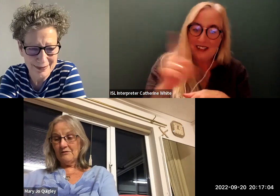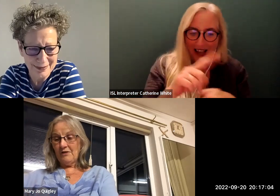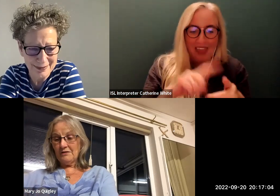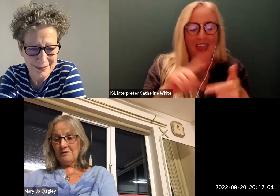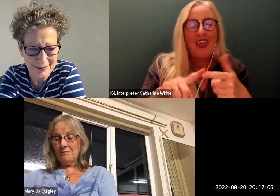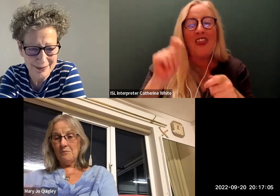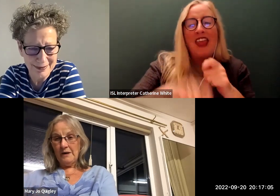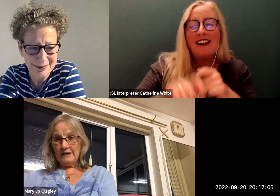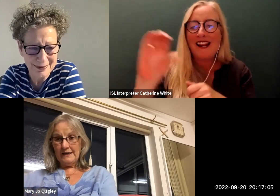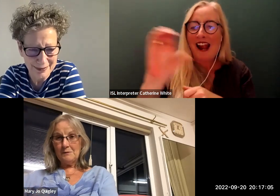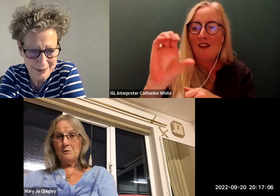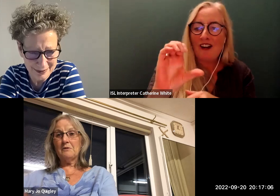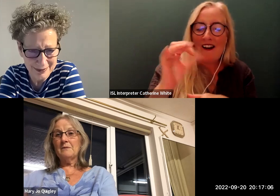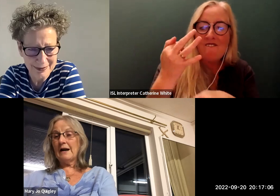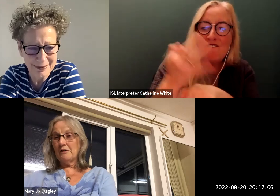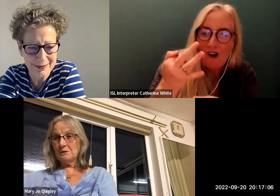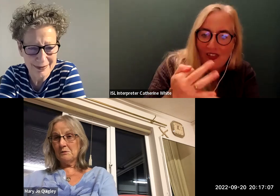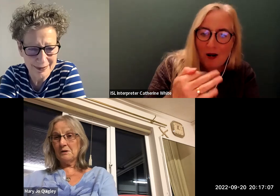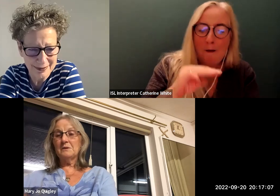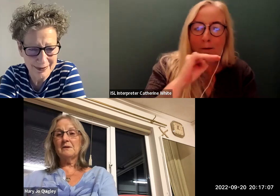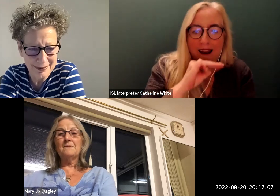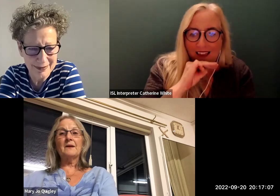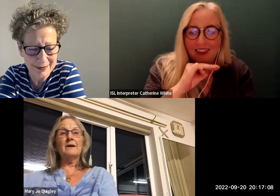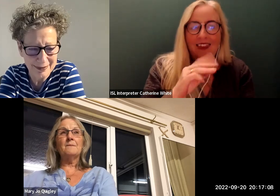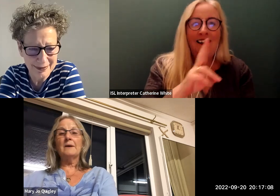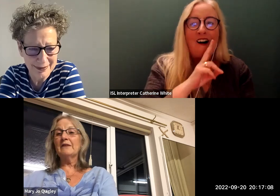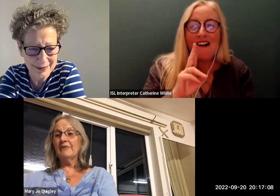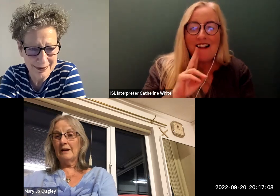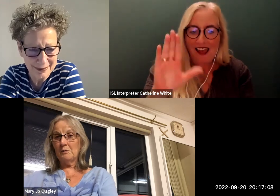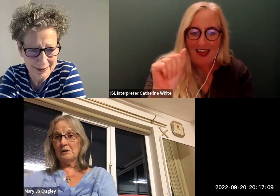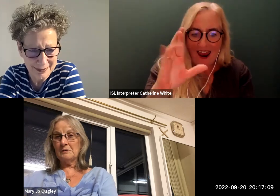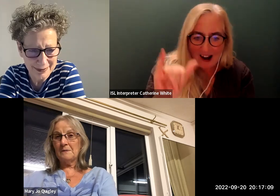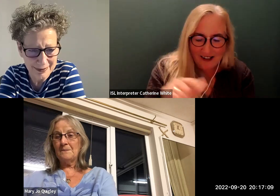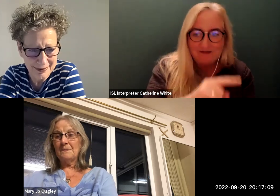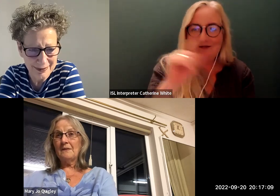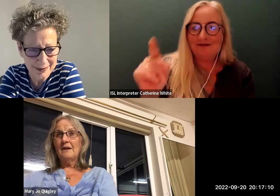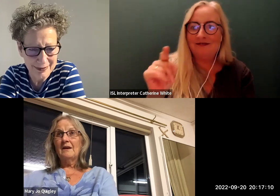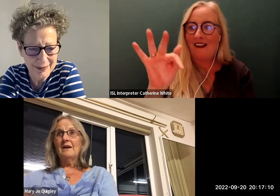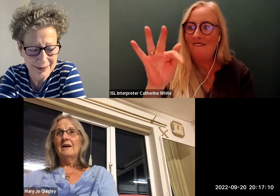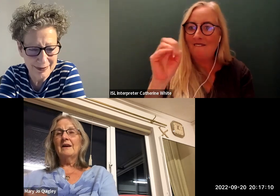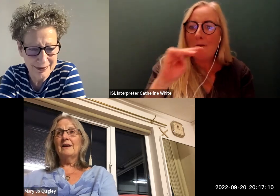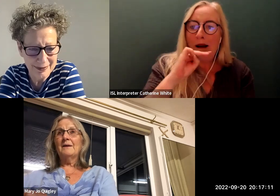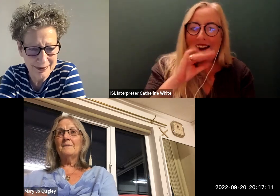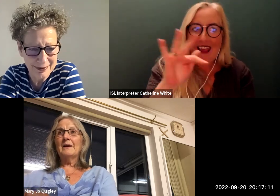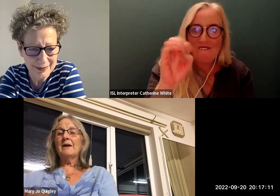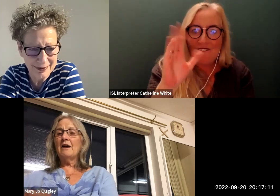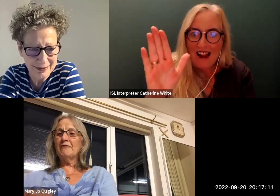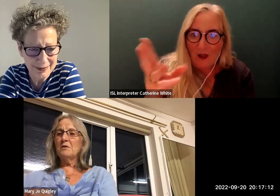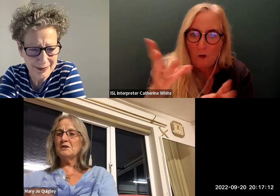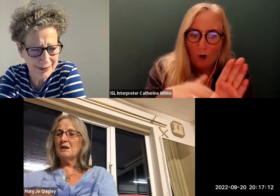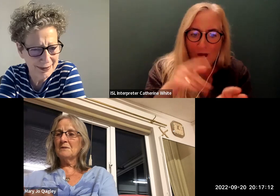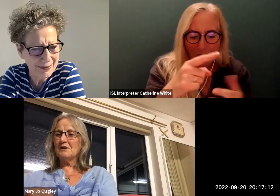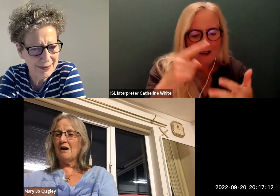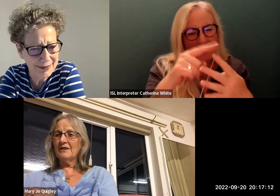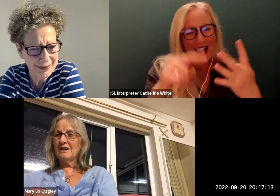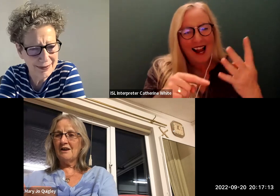Catherine's father, Michael, came to work with him. Larry was working with him. Michael Fell worked with him. And I often wondered